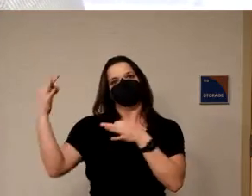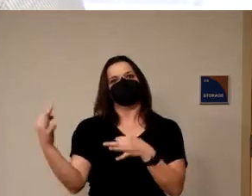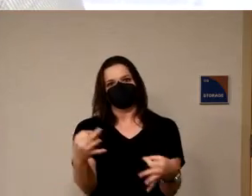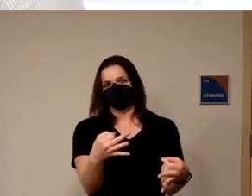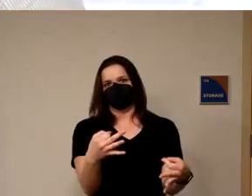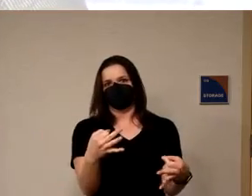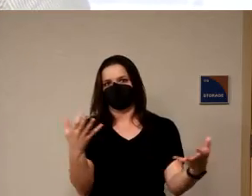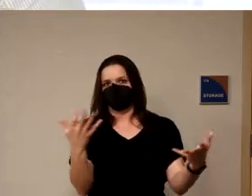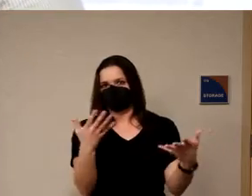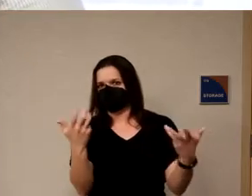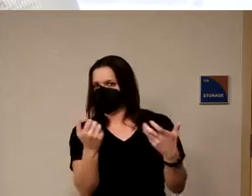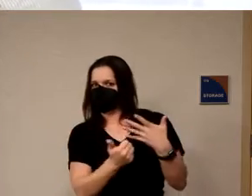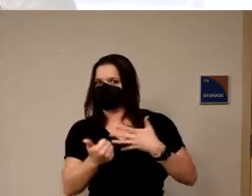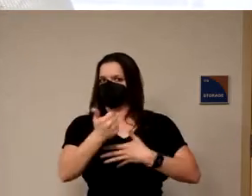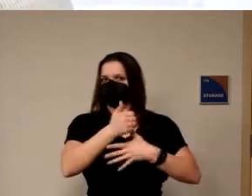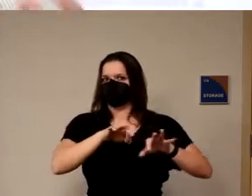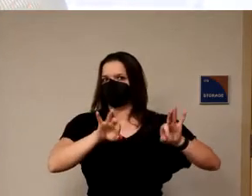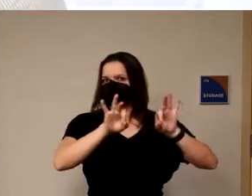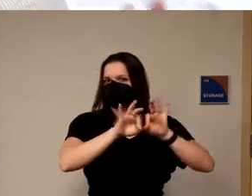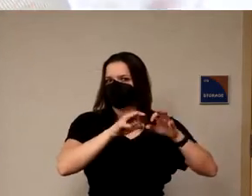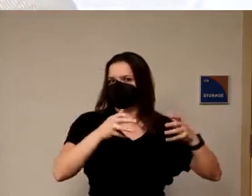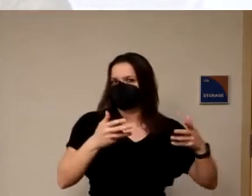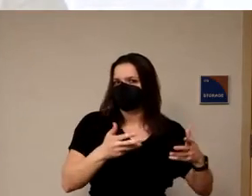priorities they want to set. But